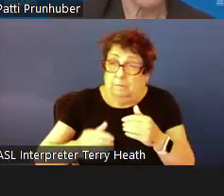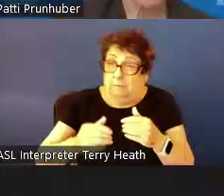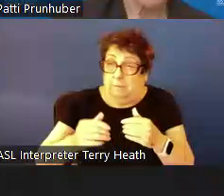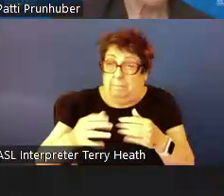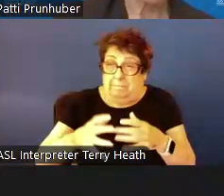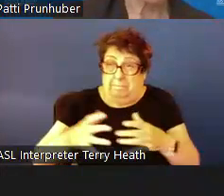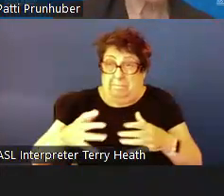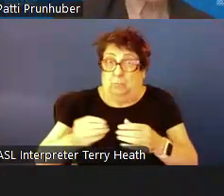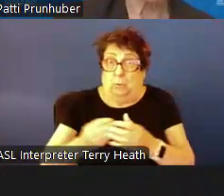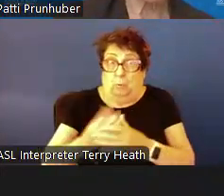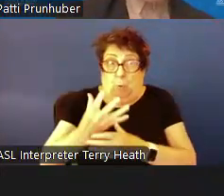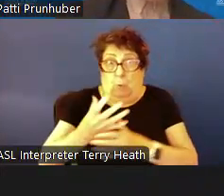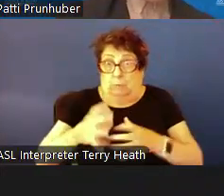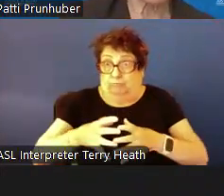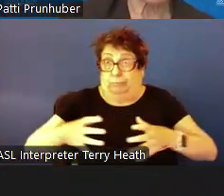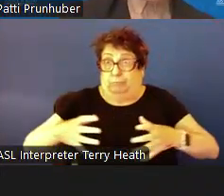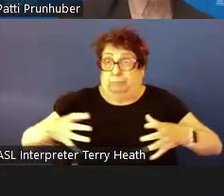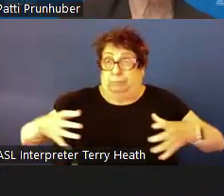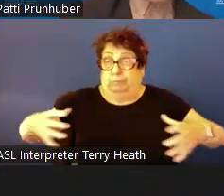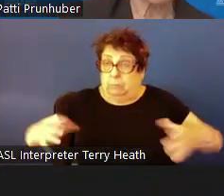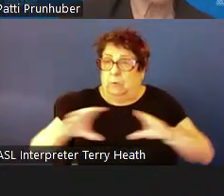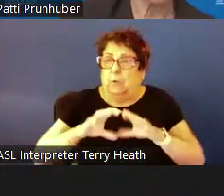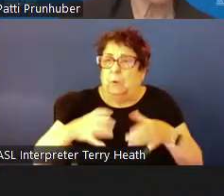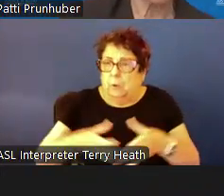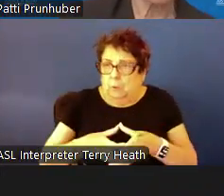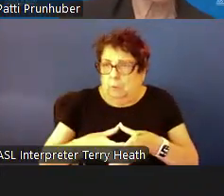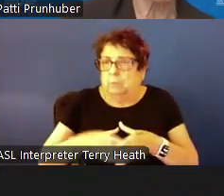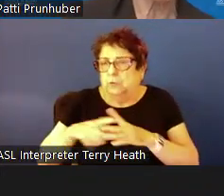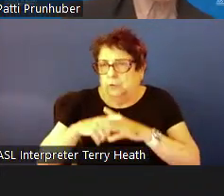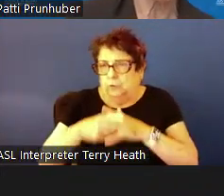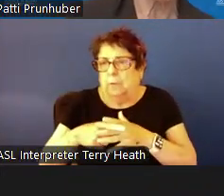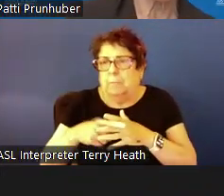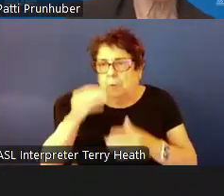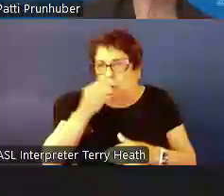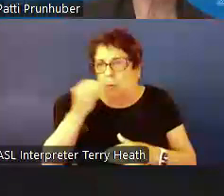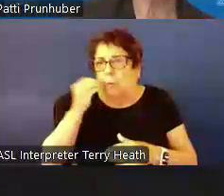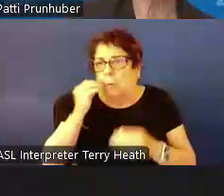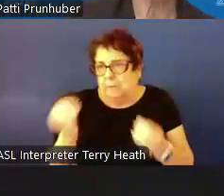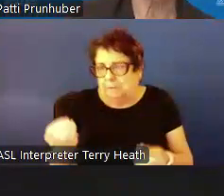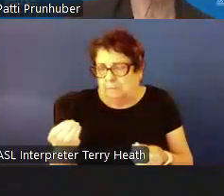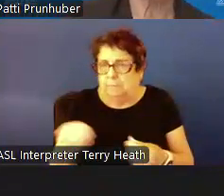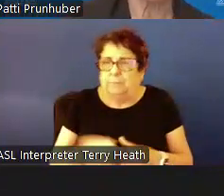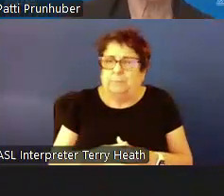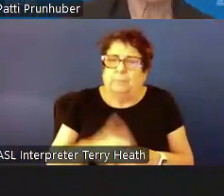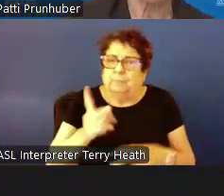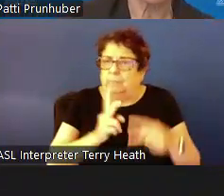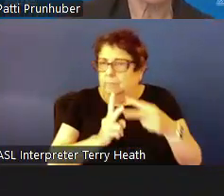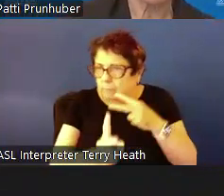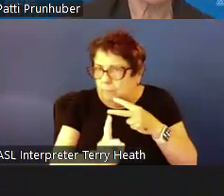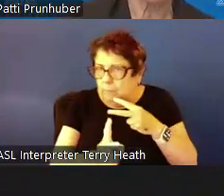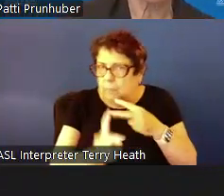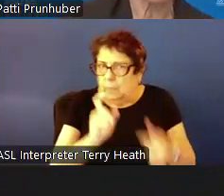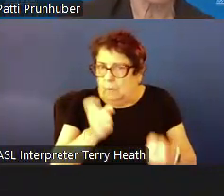homelessness. And these forecasted the change in older adults who would become